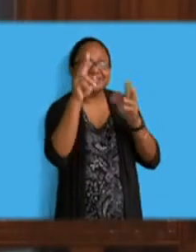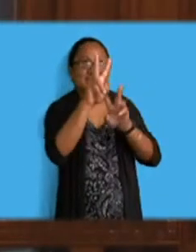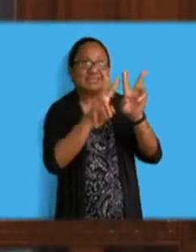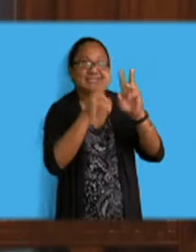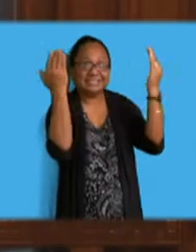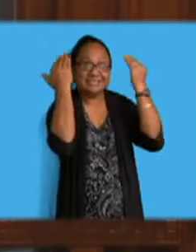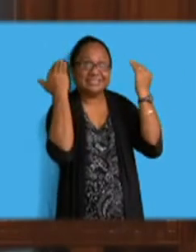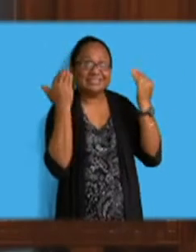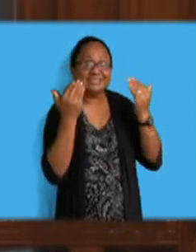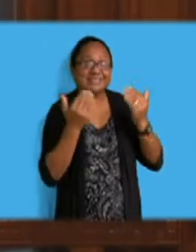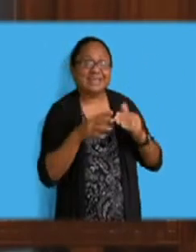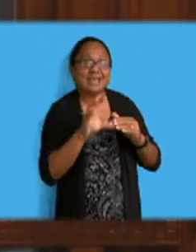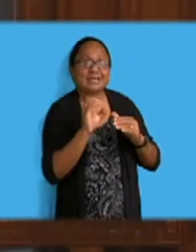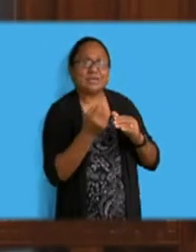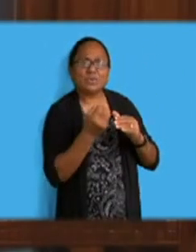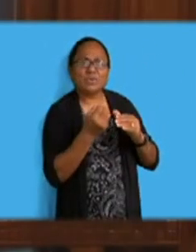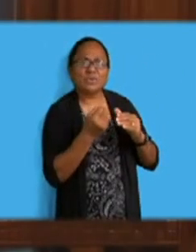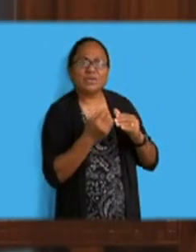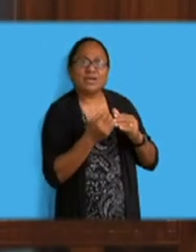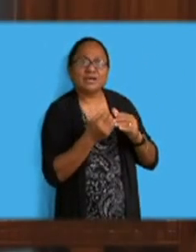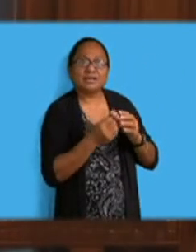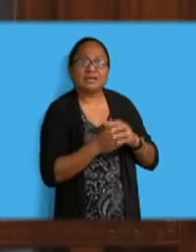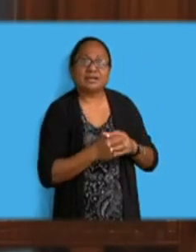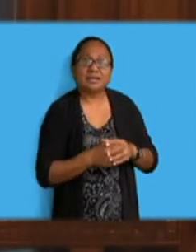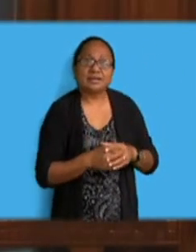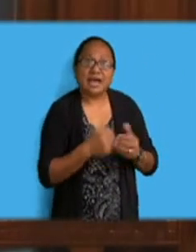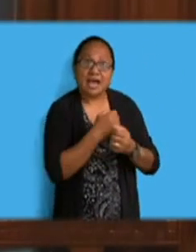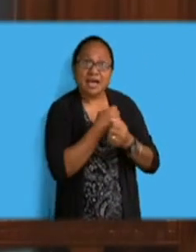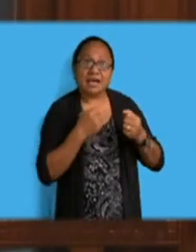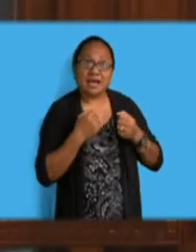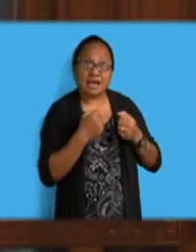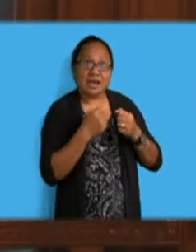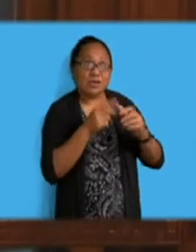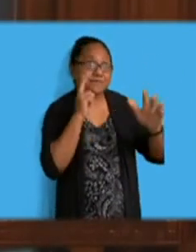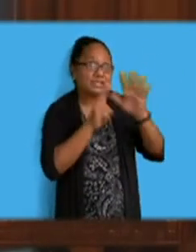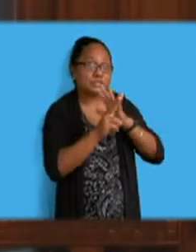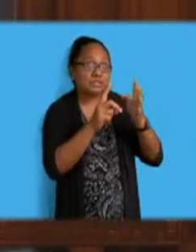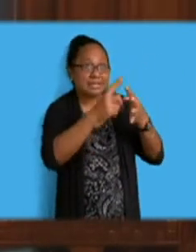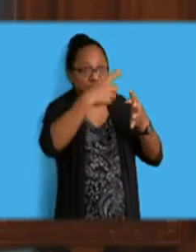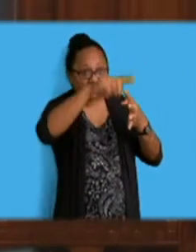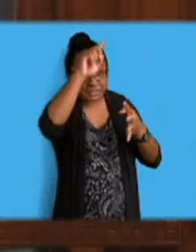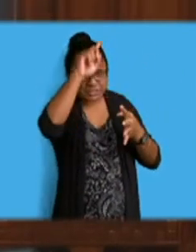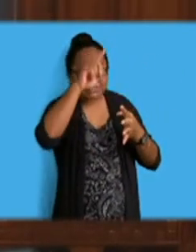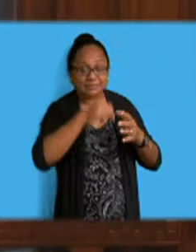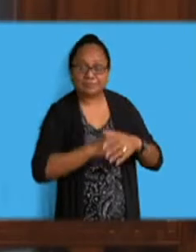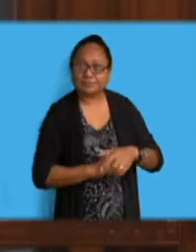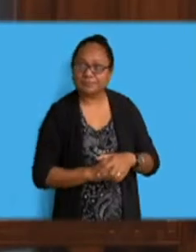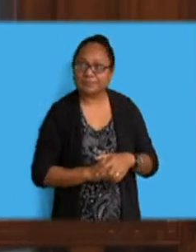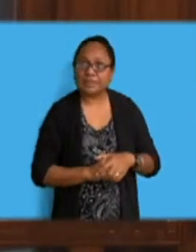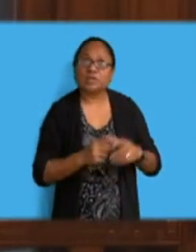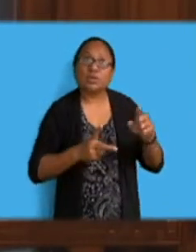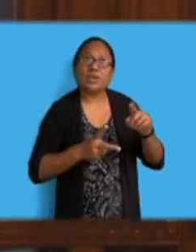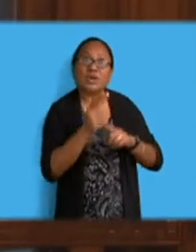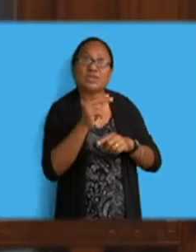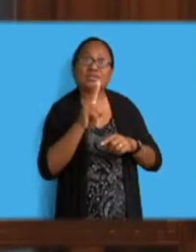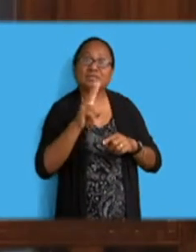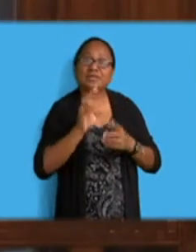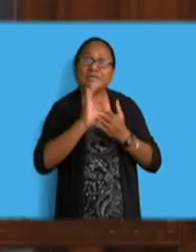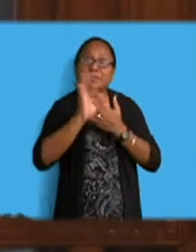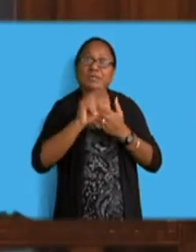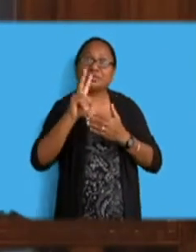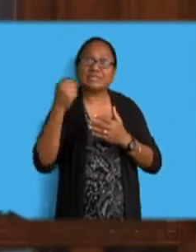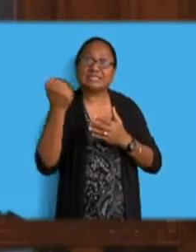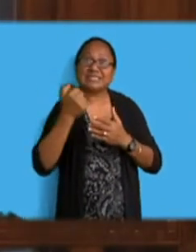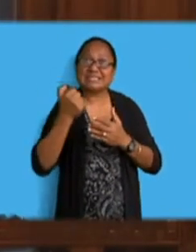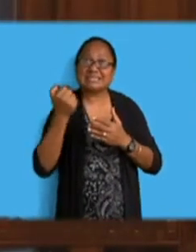the Pillar 4 of Ministry's reform highlights parental engagement framework in education, and we launched it in February 2016.